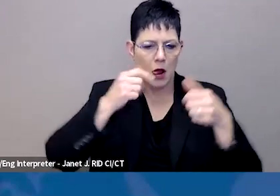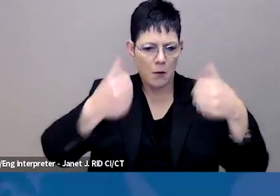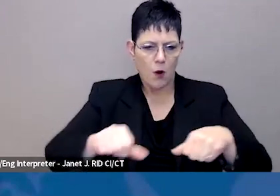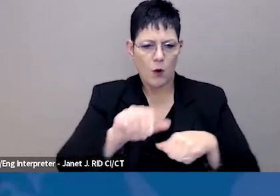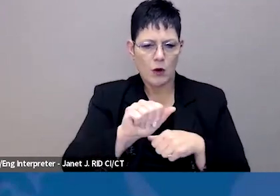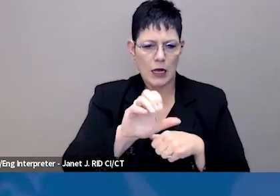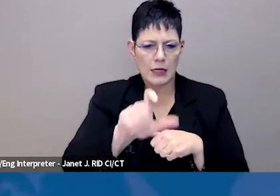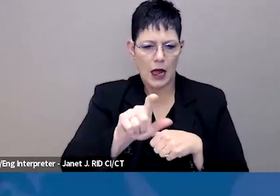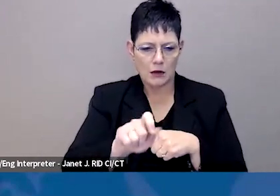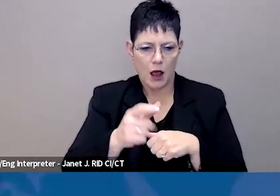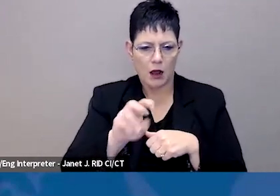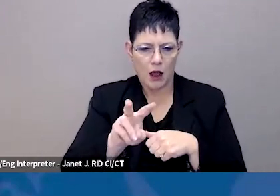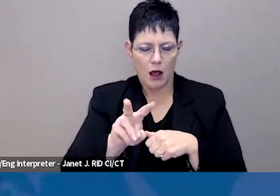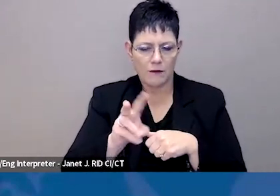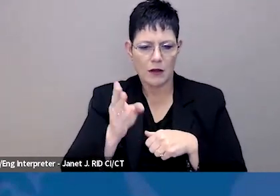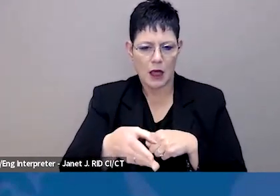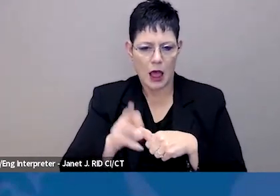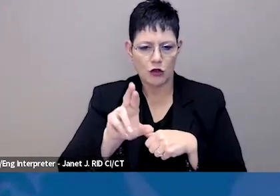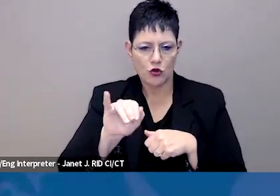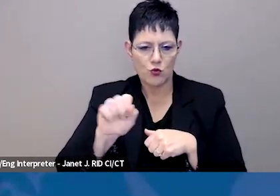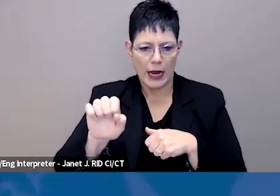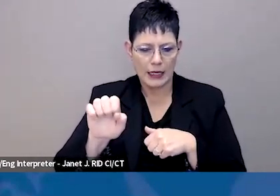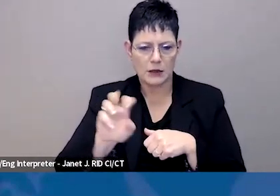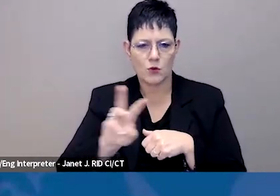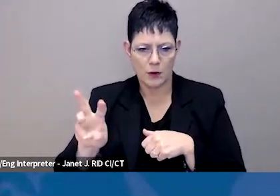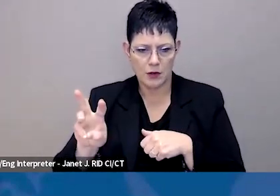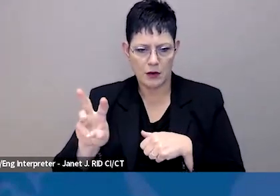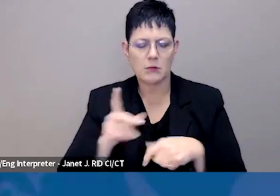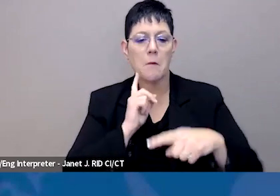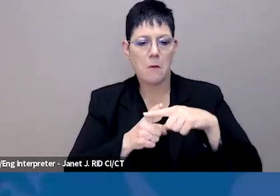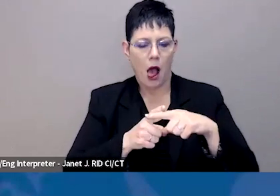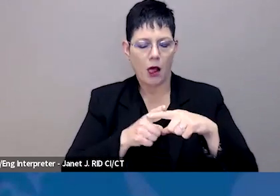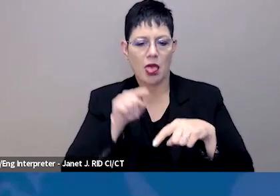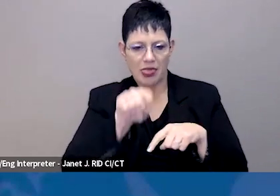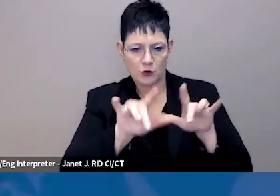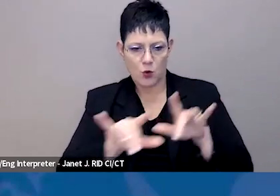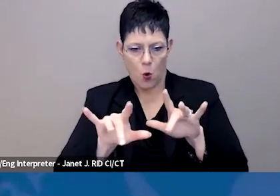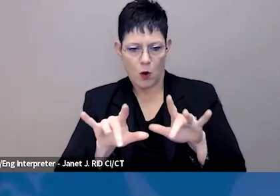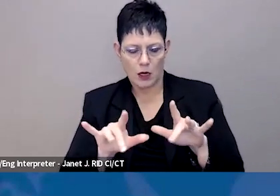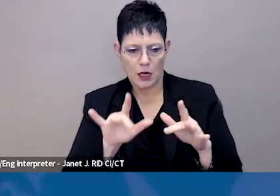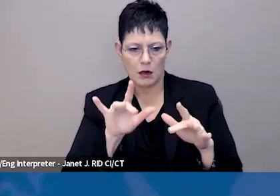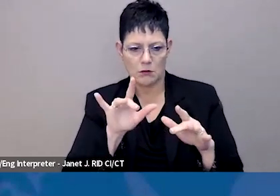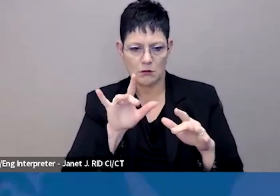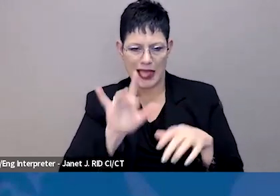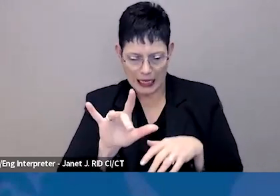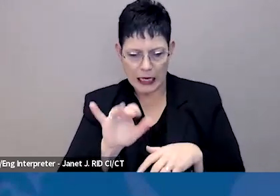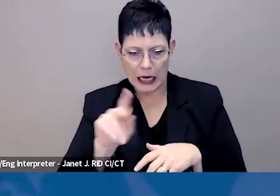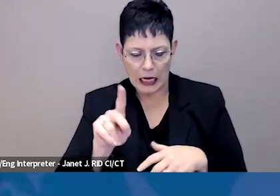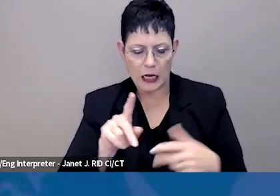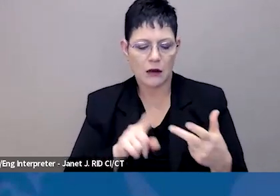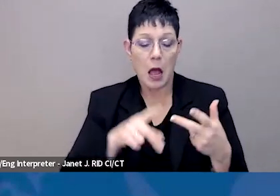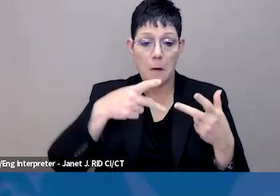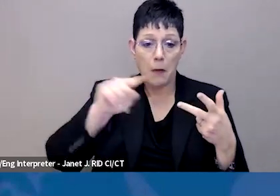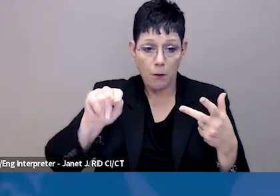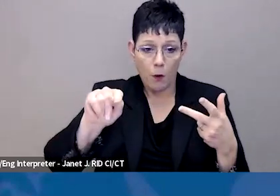acl.gov/raise website, along with a link to this recording and the PowerPoint slides. So that's